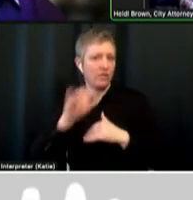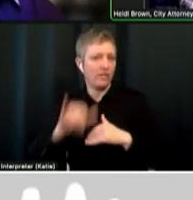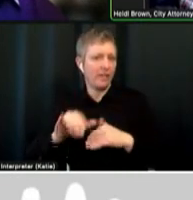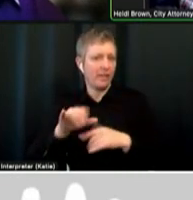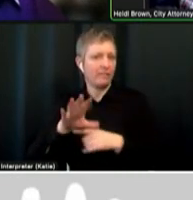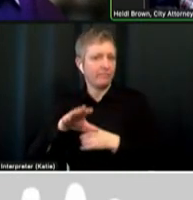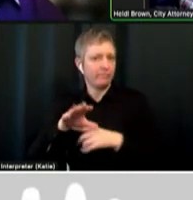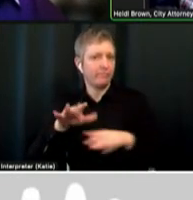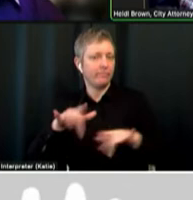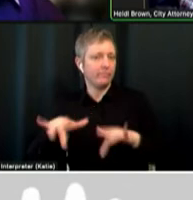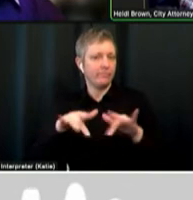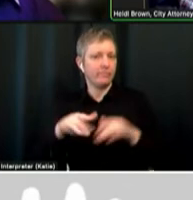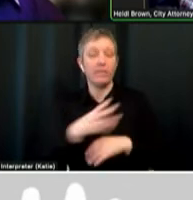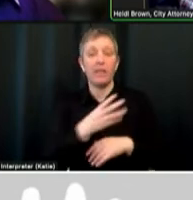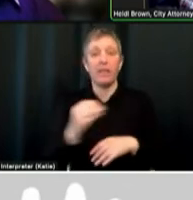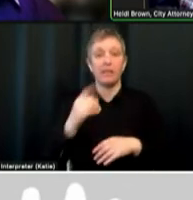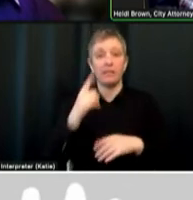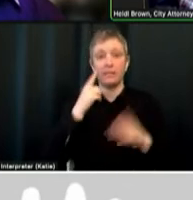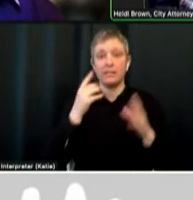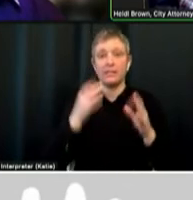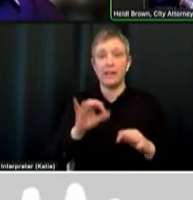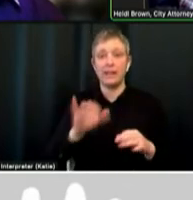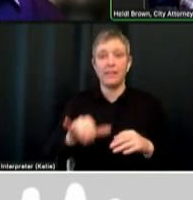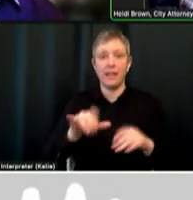as a 60-day pilot program.